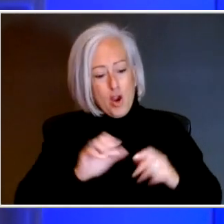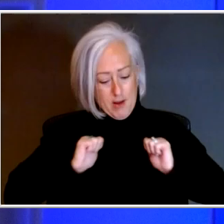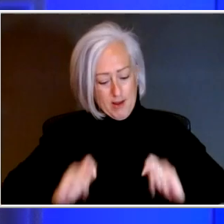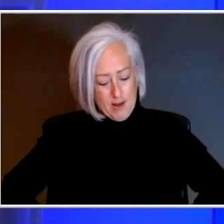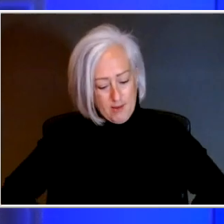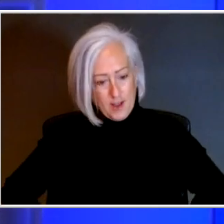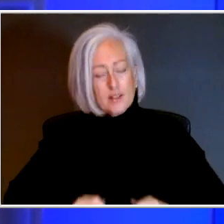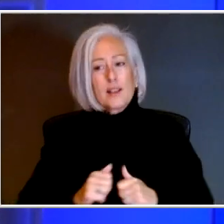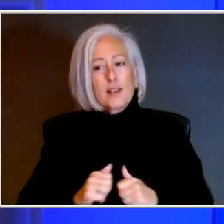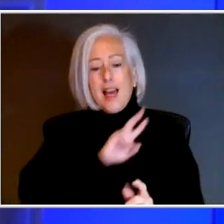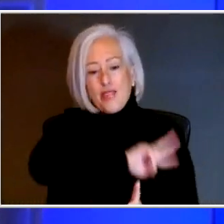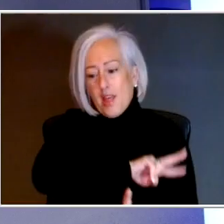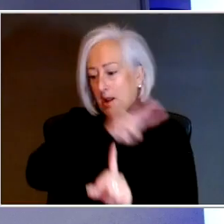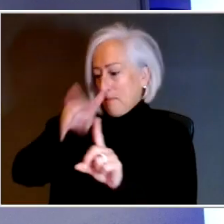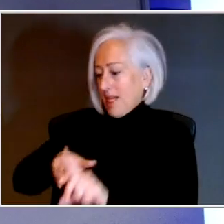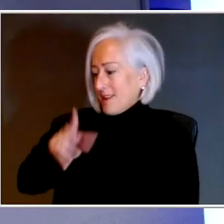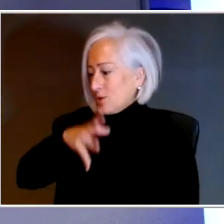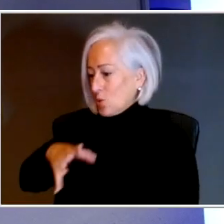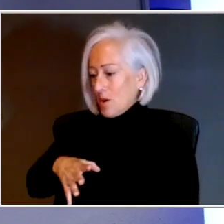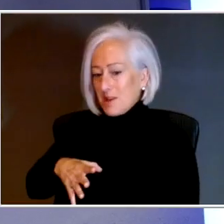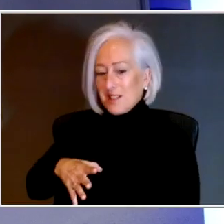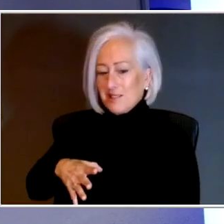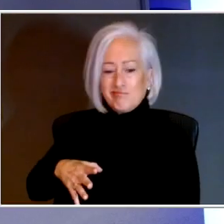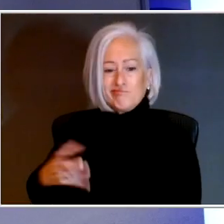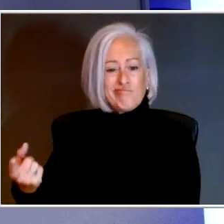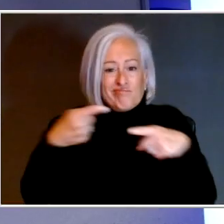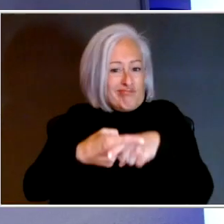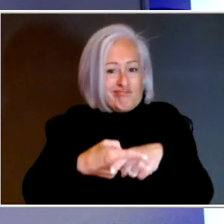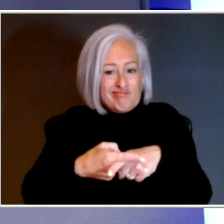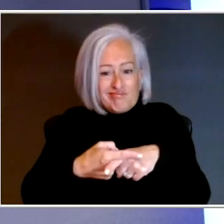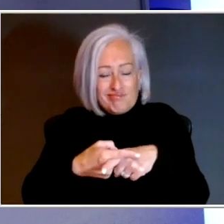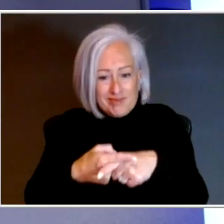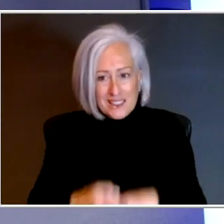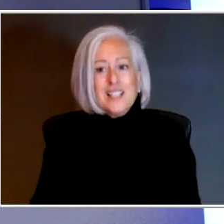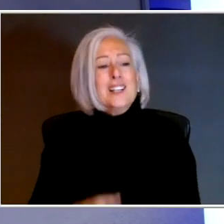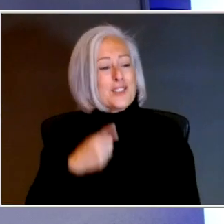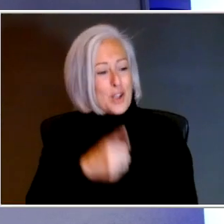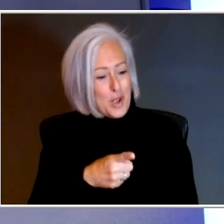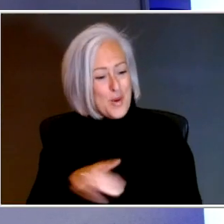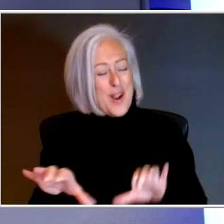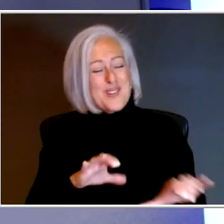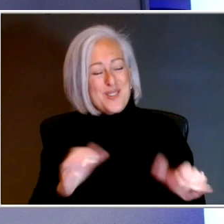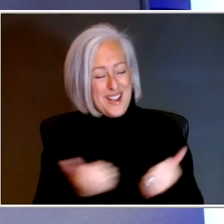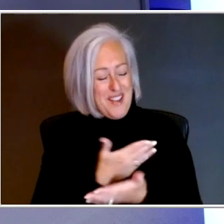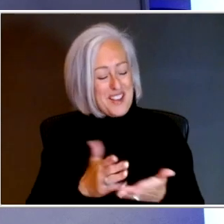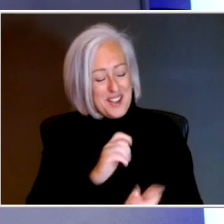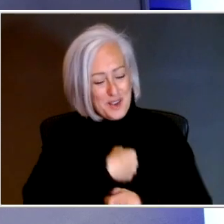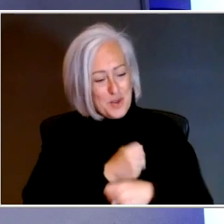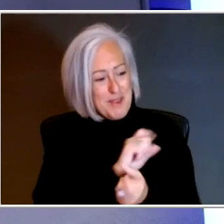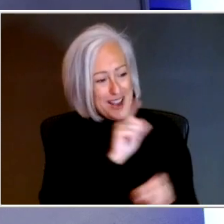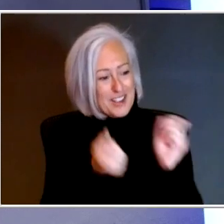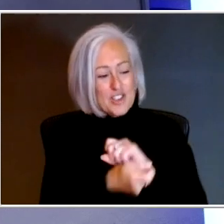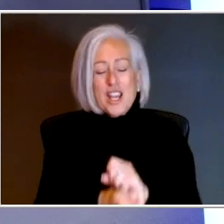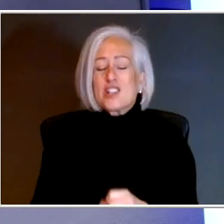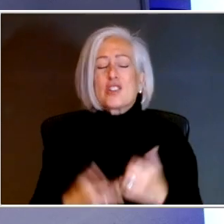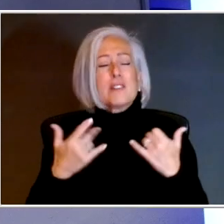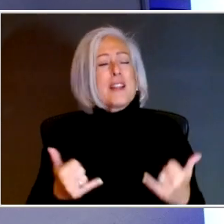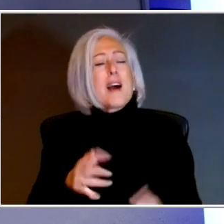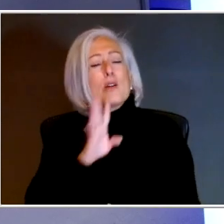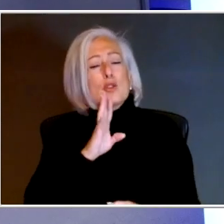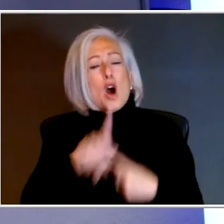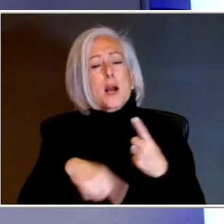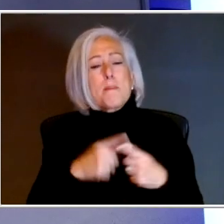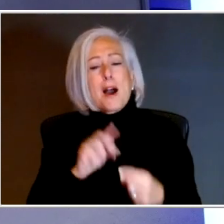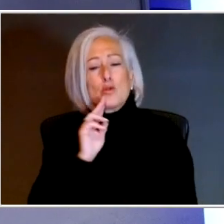and we're really doing them a disservice. And you are leading the charge to make that change. I am. Much appreciated. Let's talk about nutrition. We know that is such a huge part